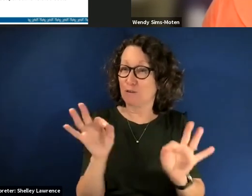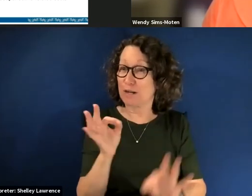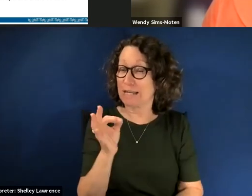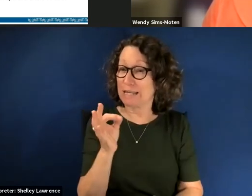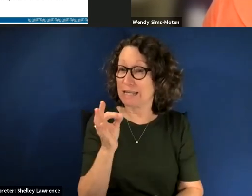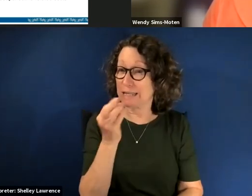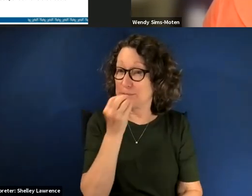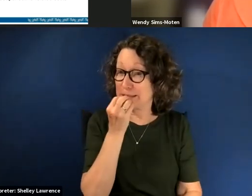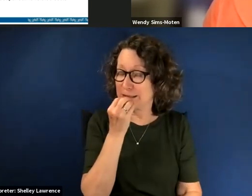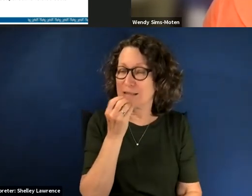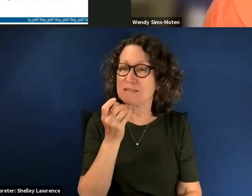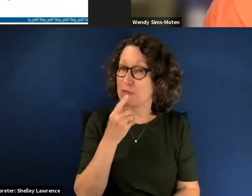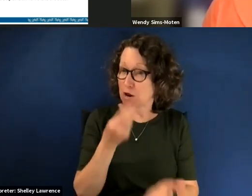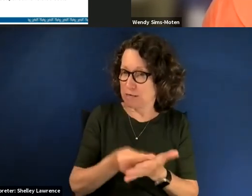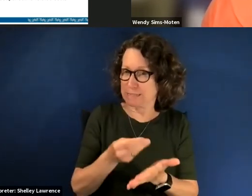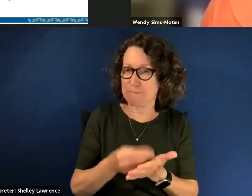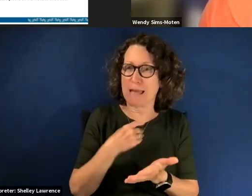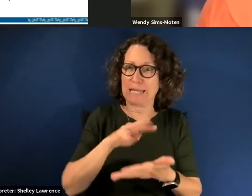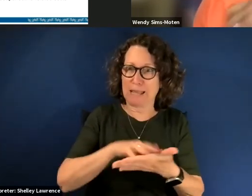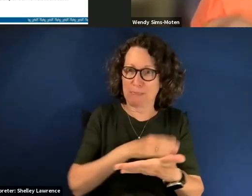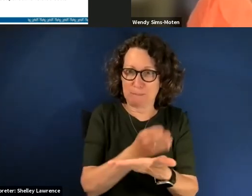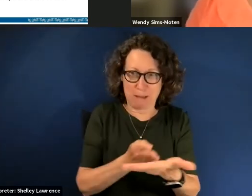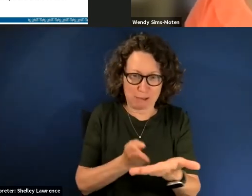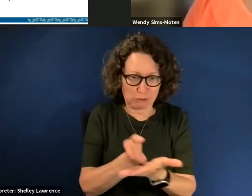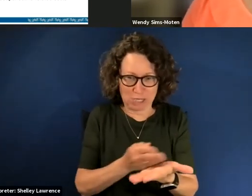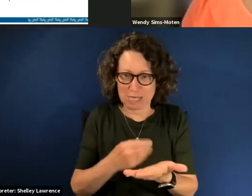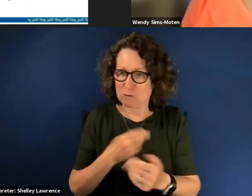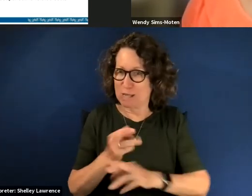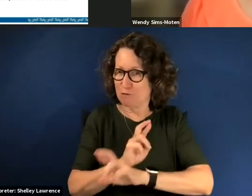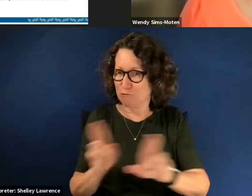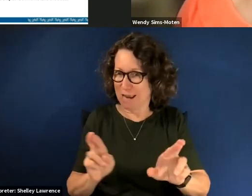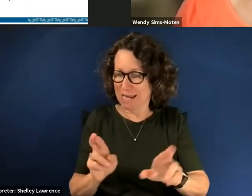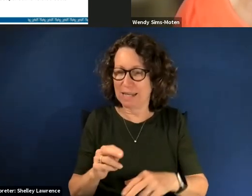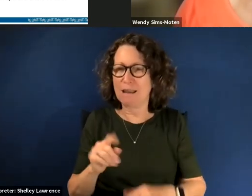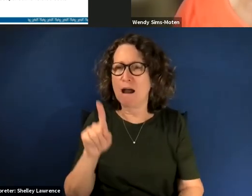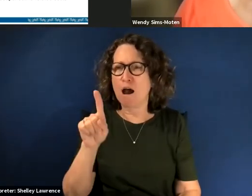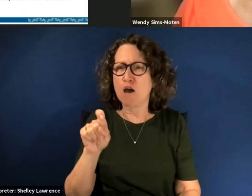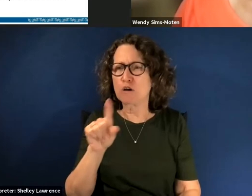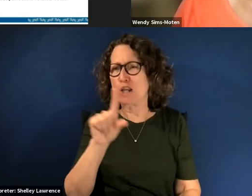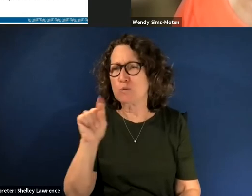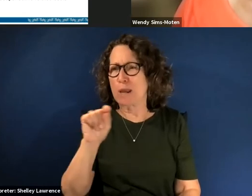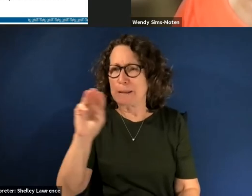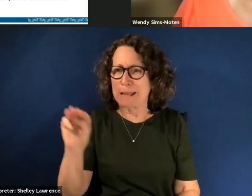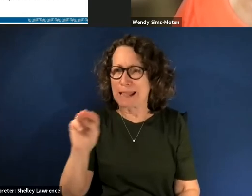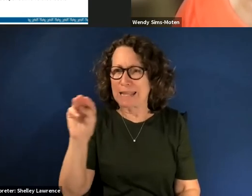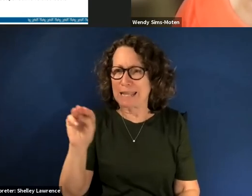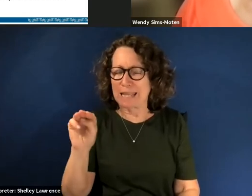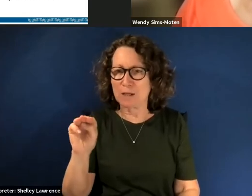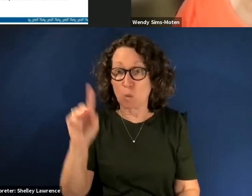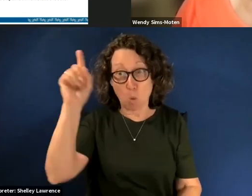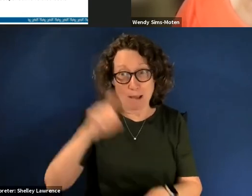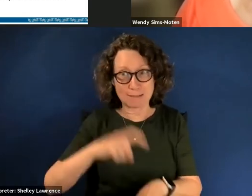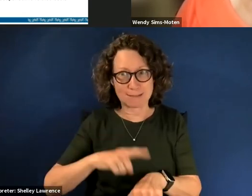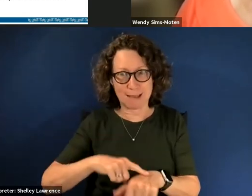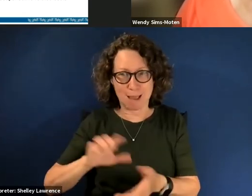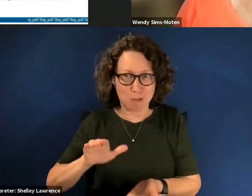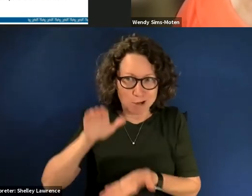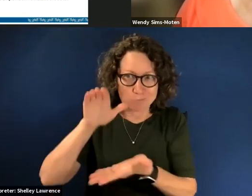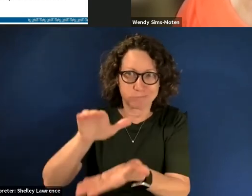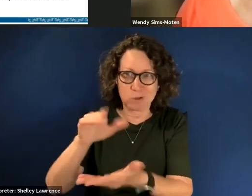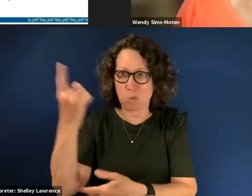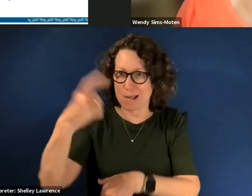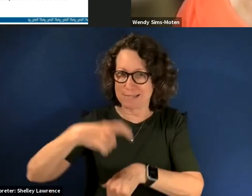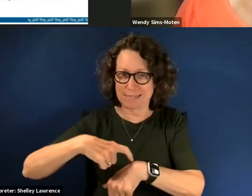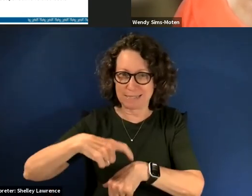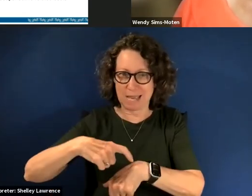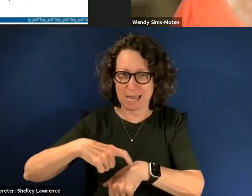get us ready for that. So $120 million for a one-time, so it's not continuing. It's a